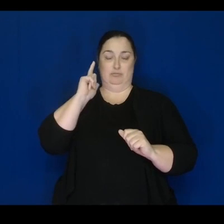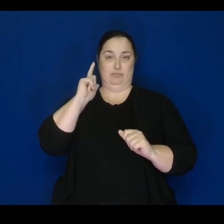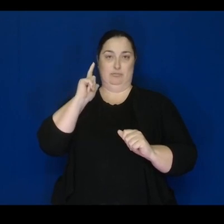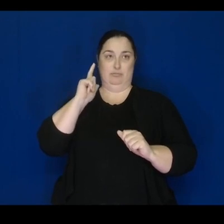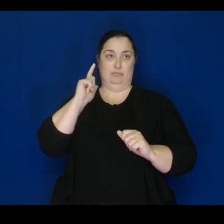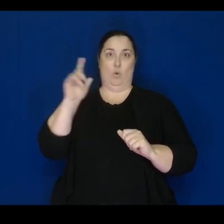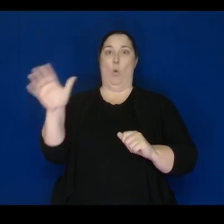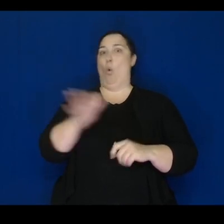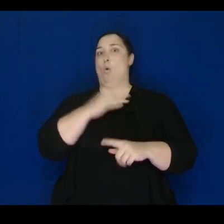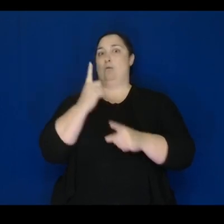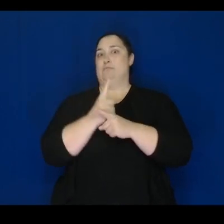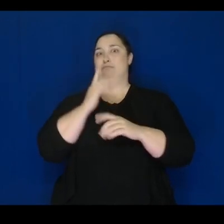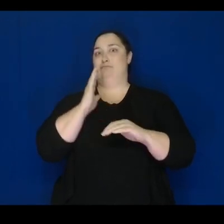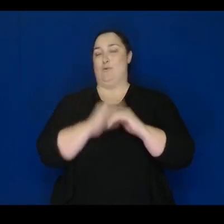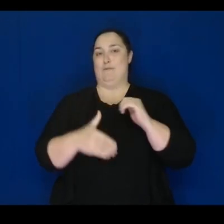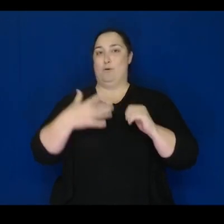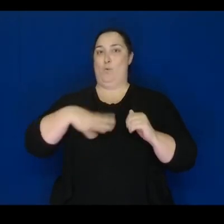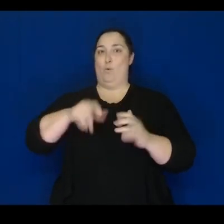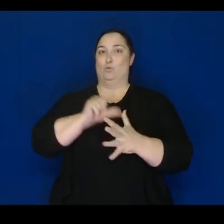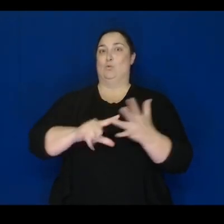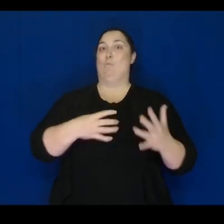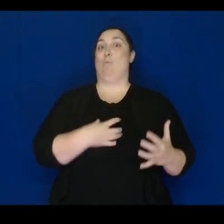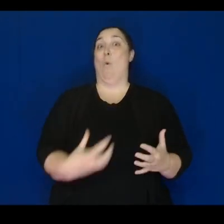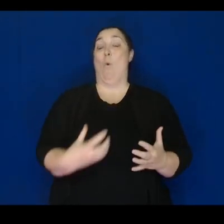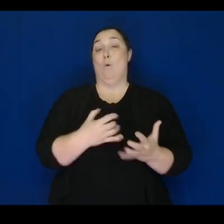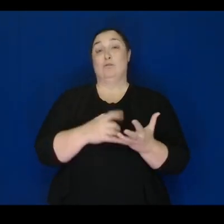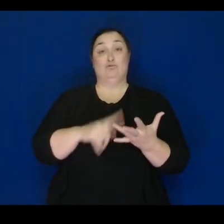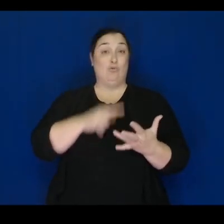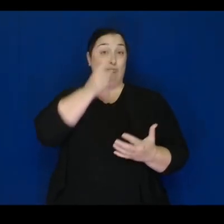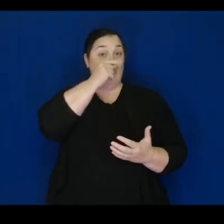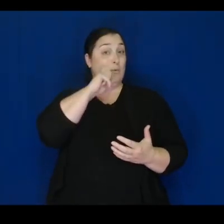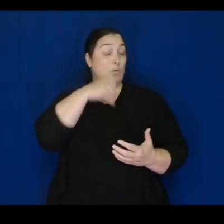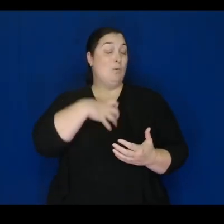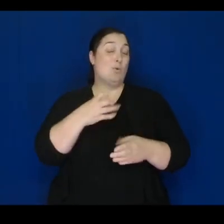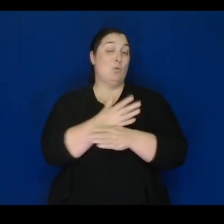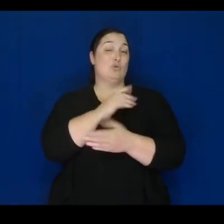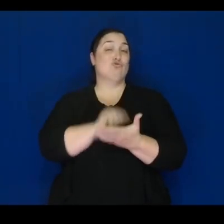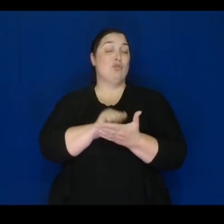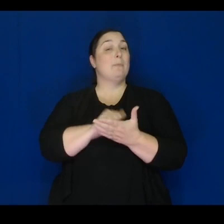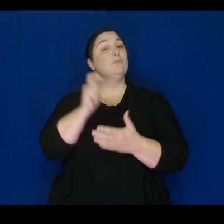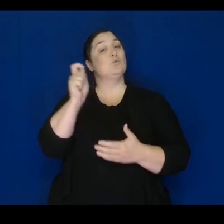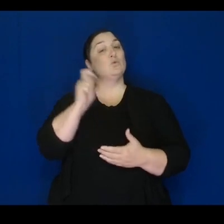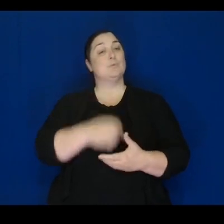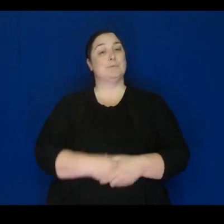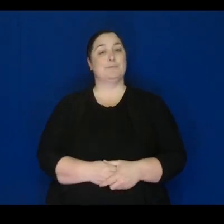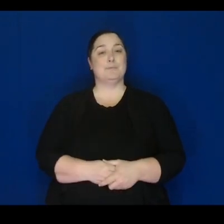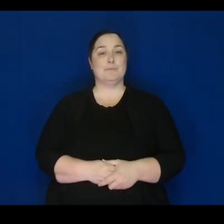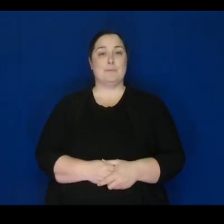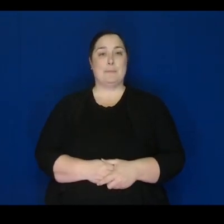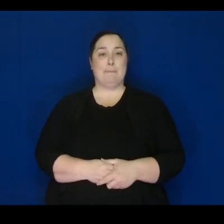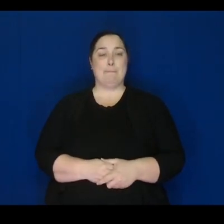how much they just really want to do more. So we'll probably be doing more workshops with them soon.